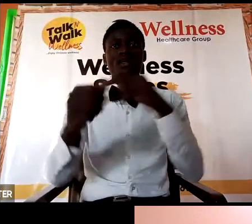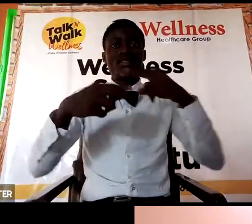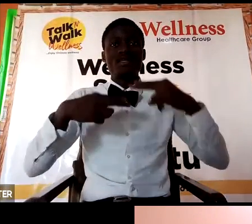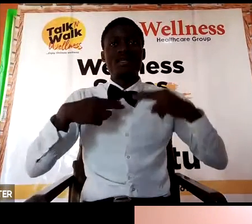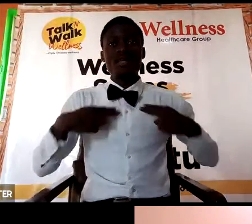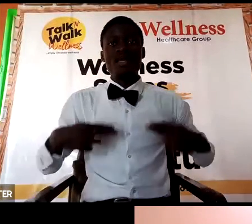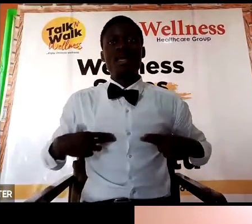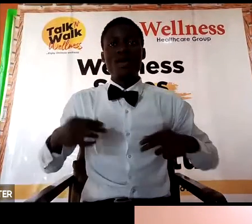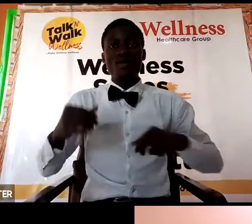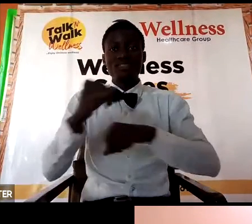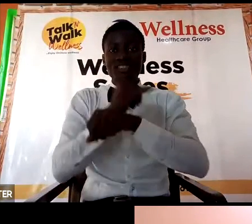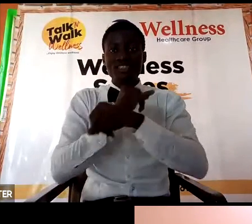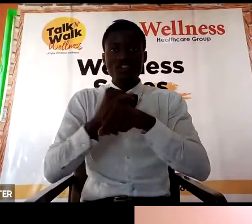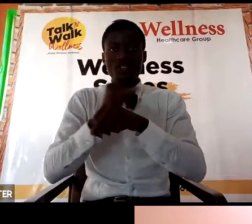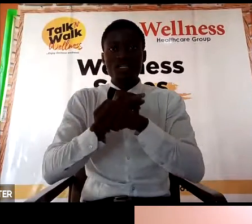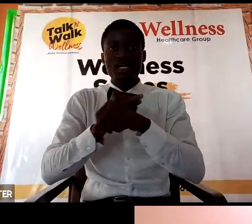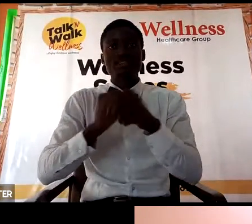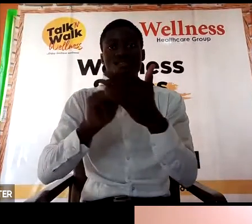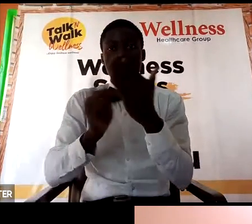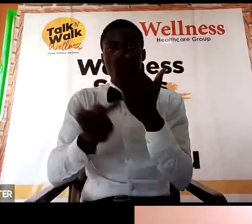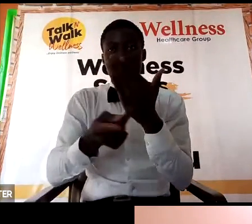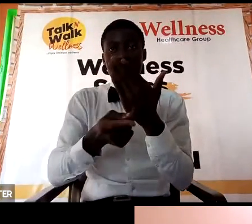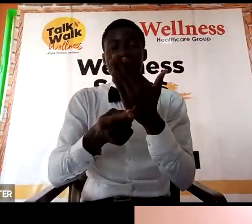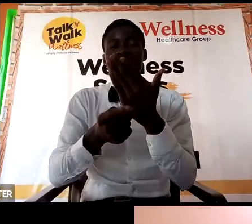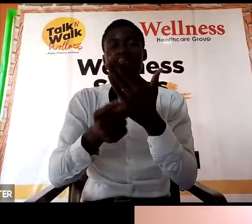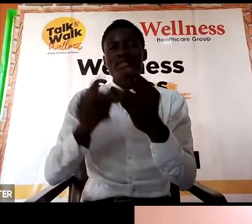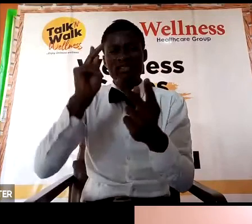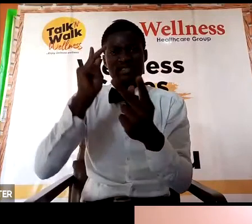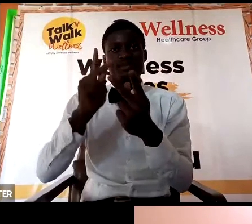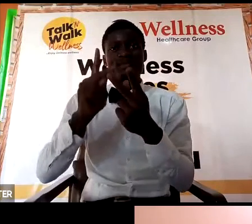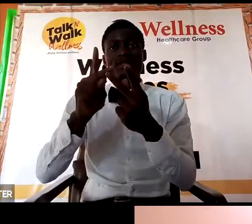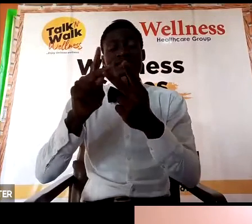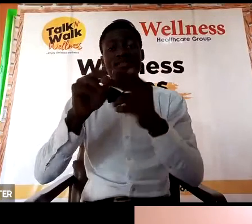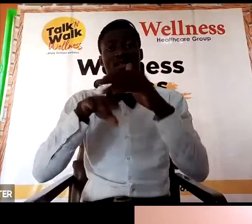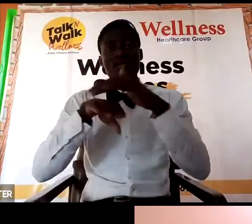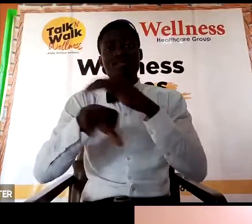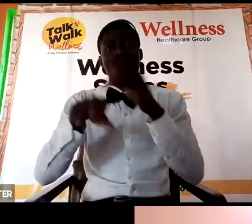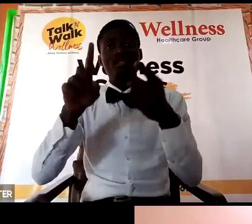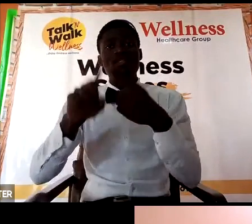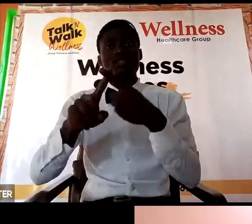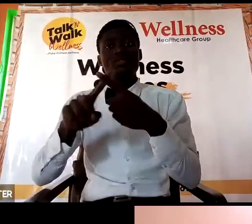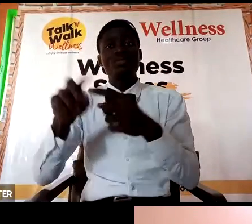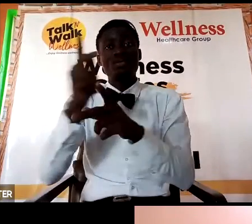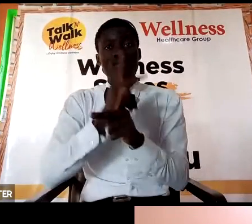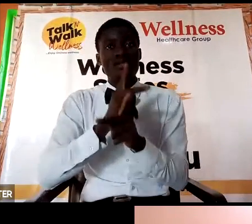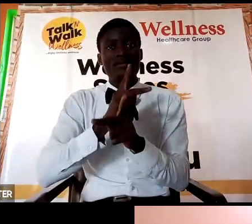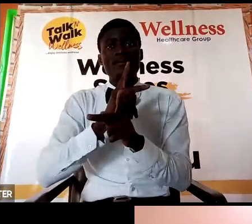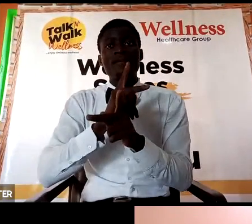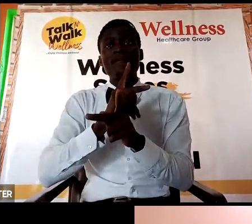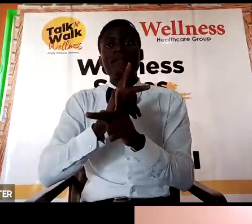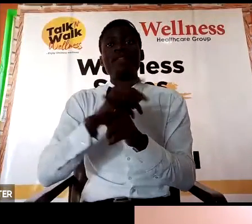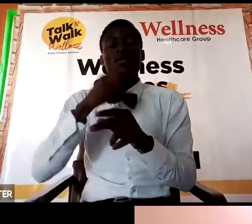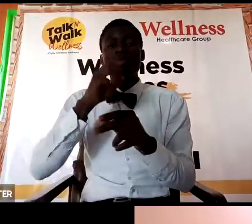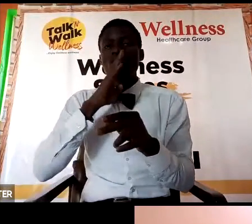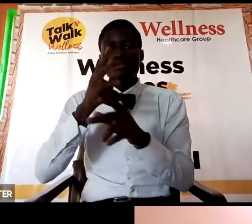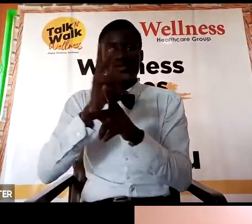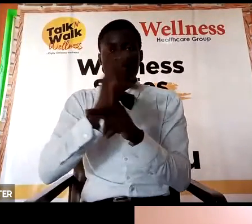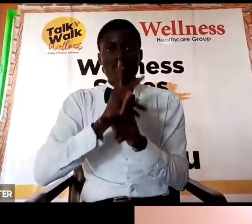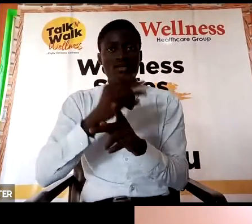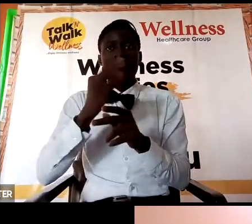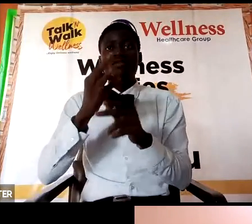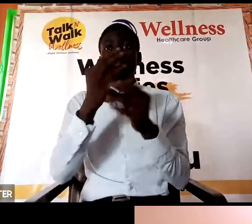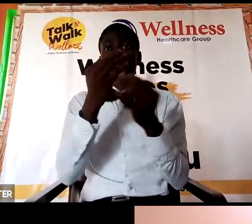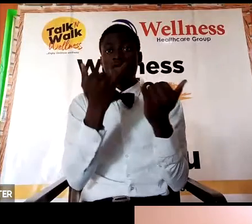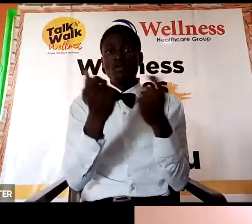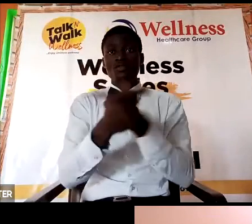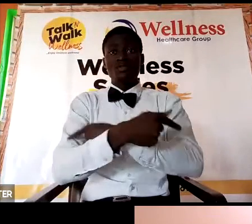It's undeniable that if you're on wellness plan, you're really, really going to be taken care of. Today is one of those days that we